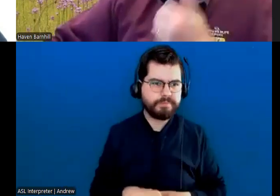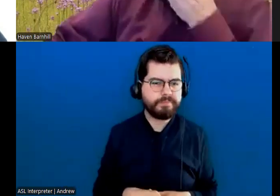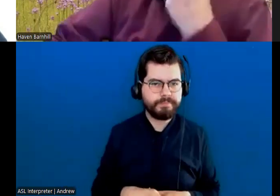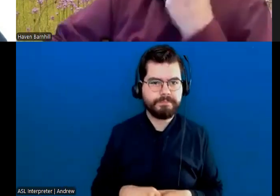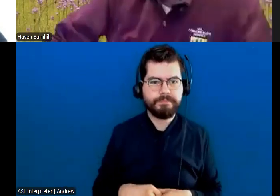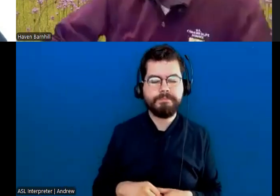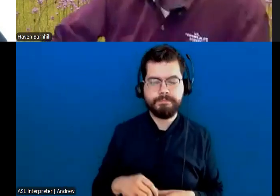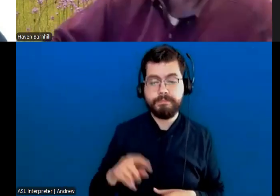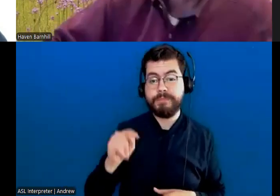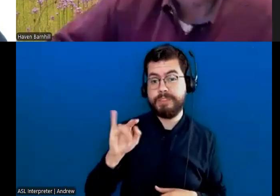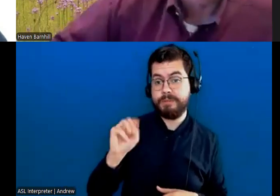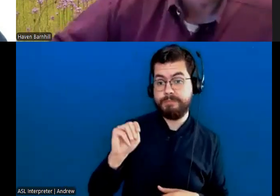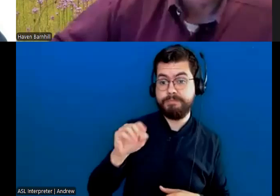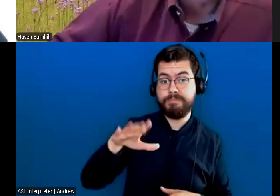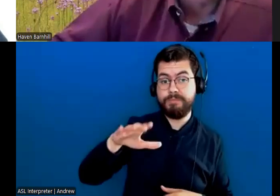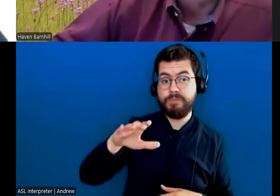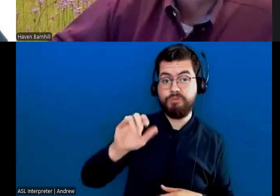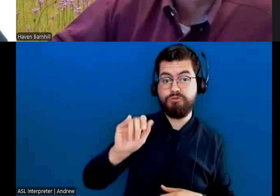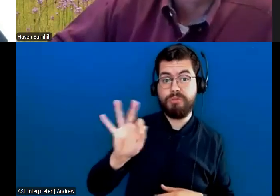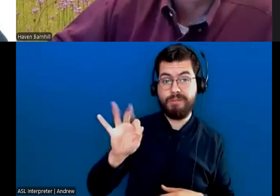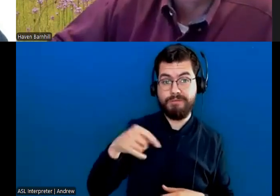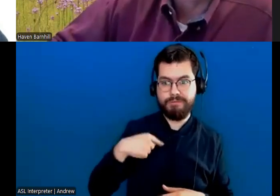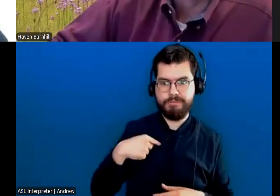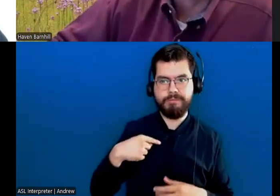more extreme in the White River system.